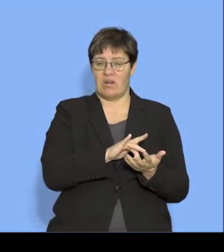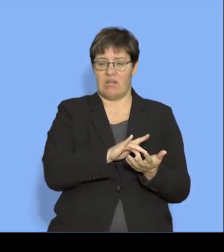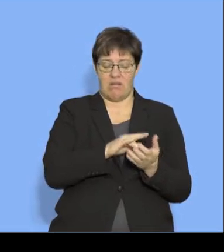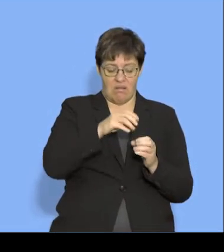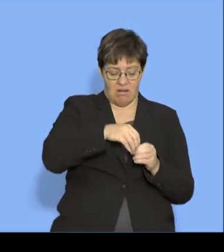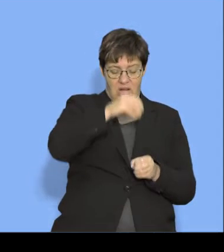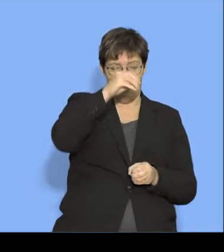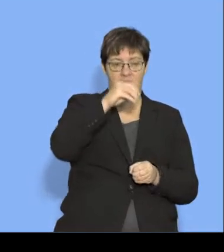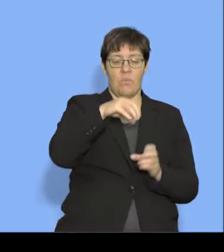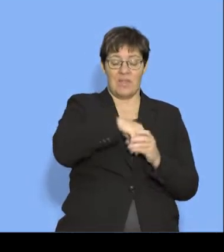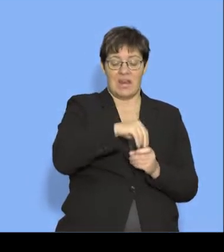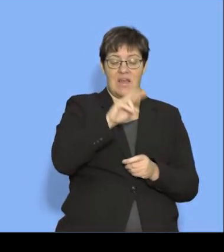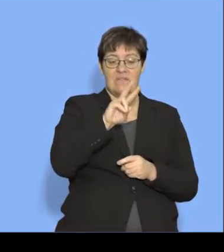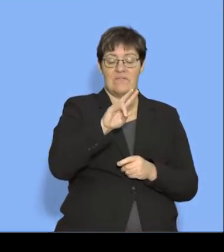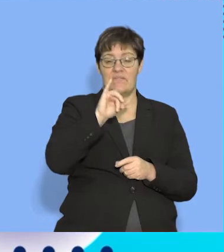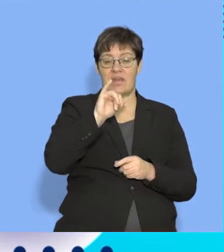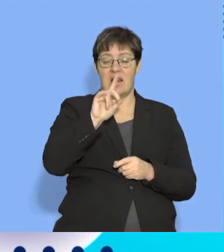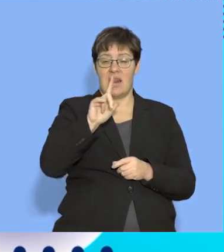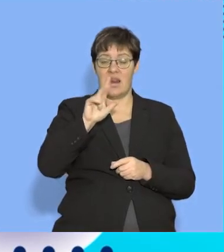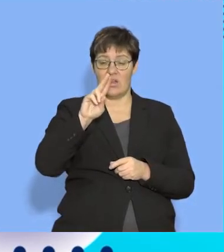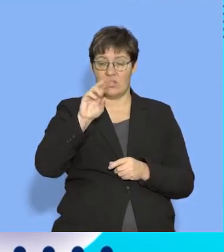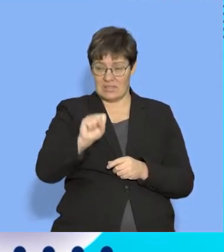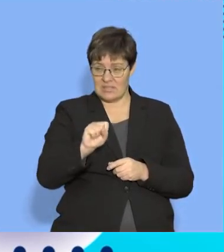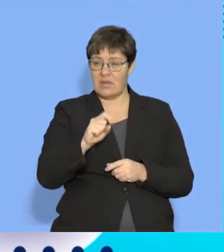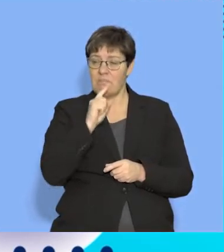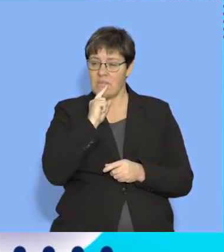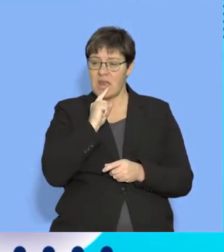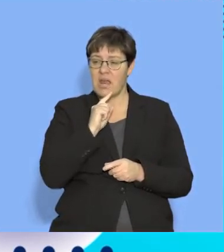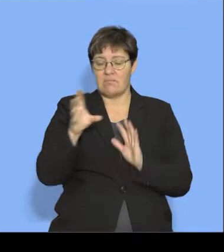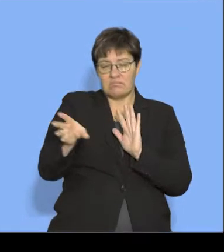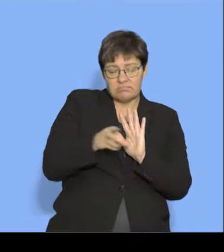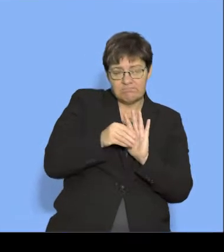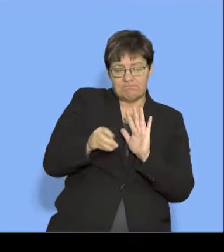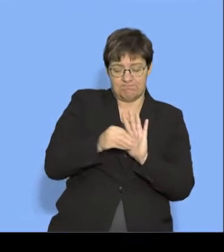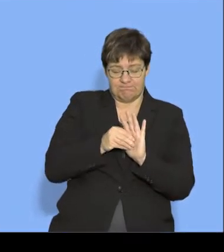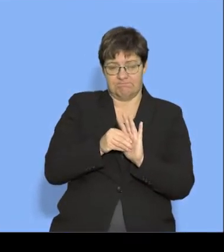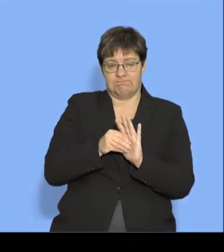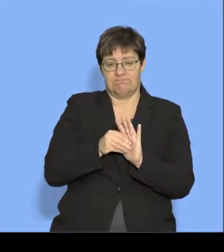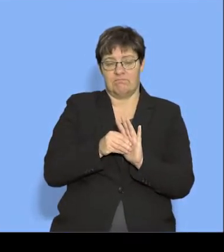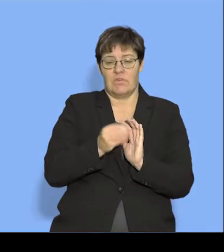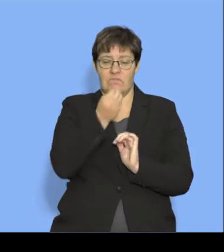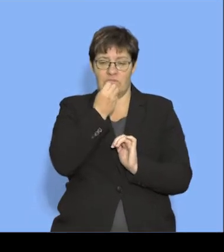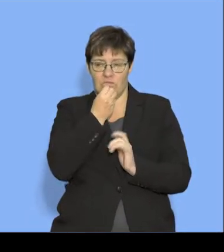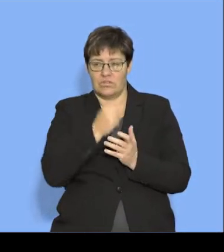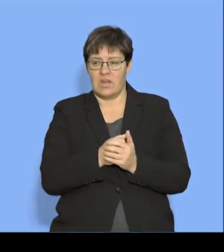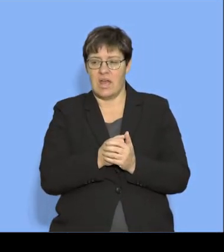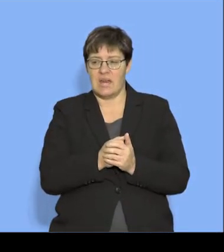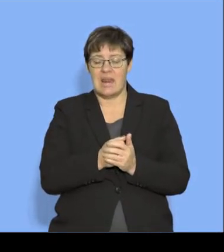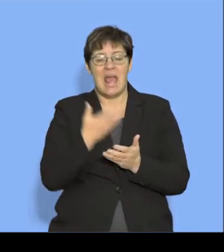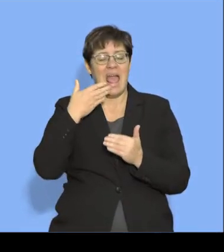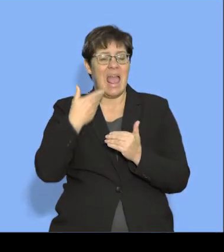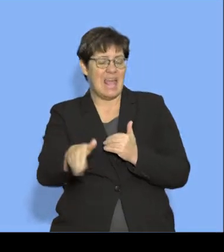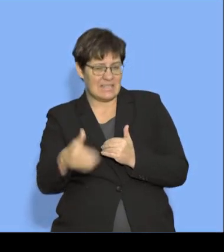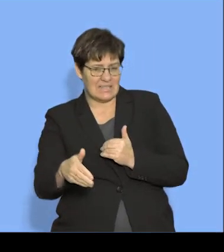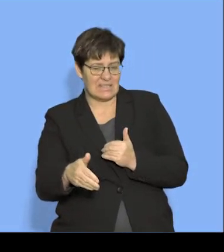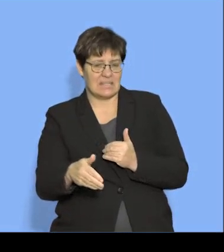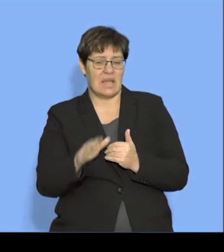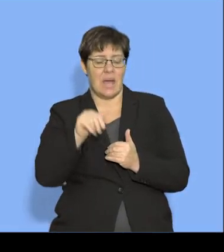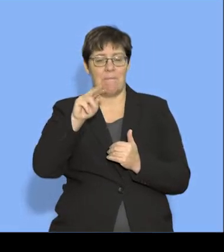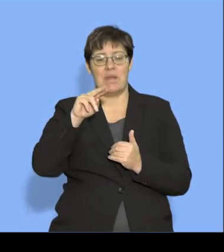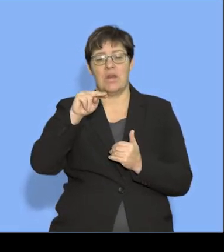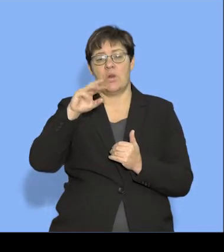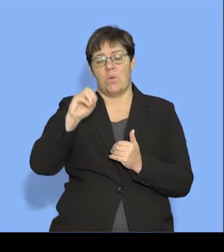vessel in the villi that allow for the absorption of nutrients, the process of removing excess amino acids as